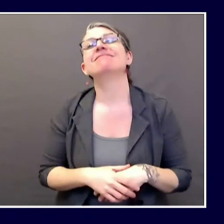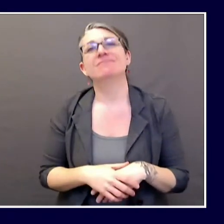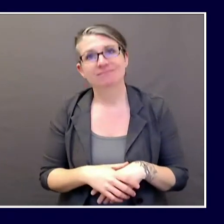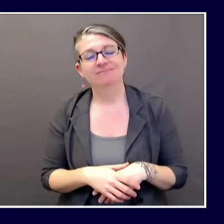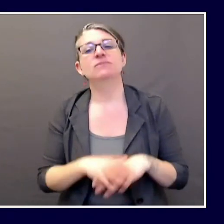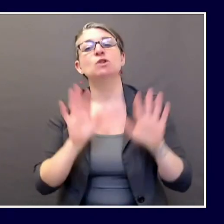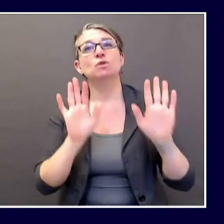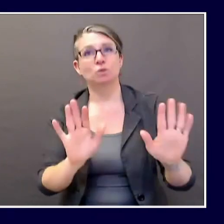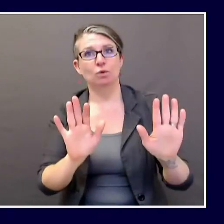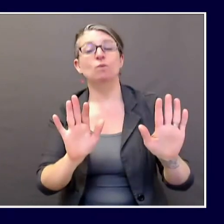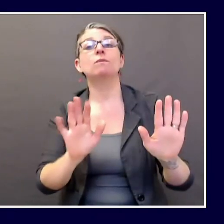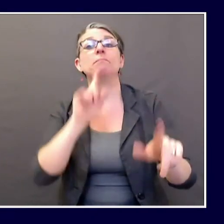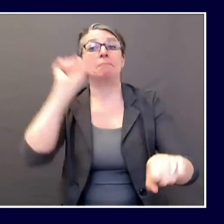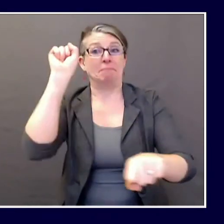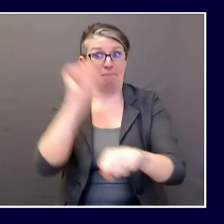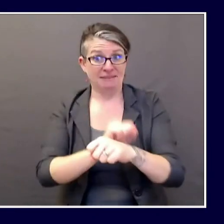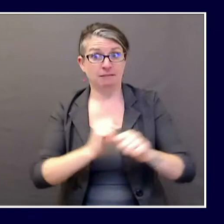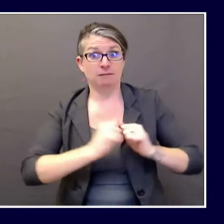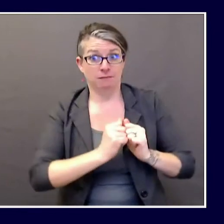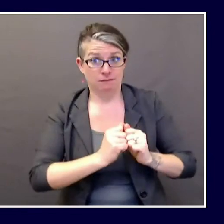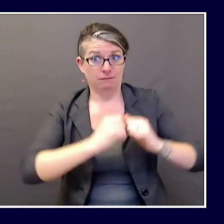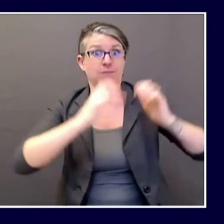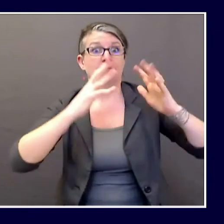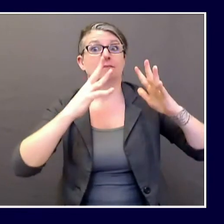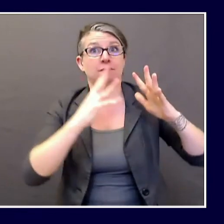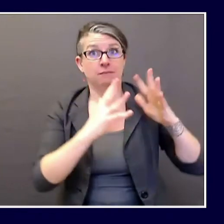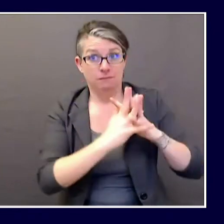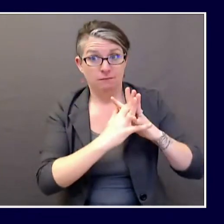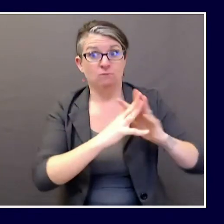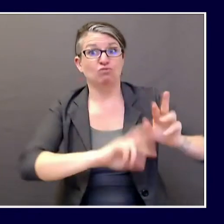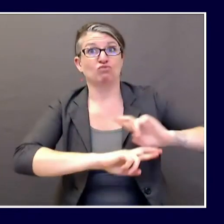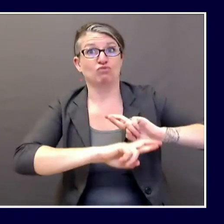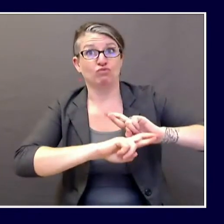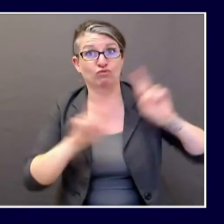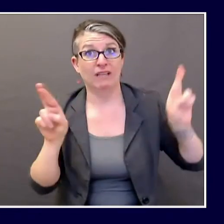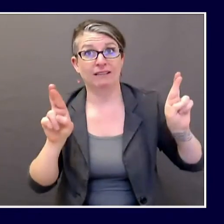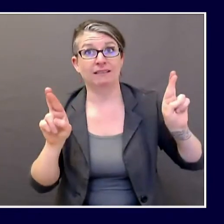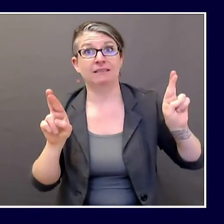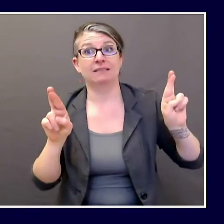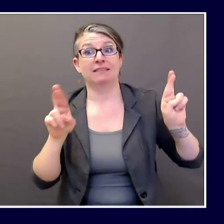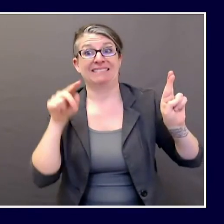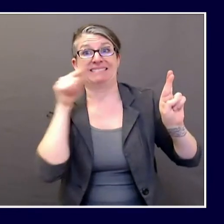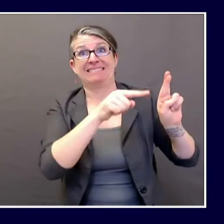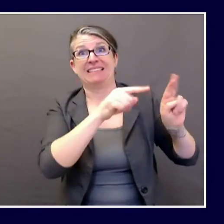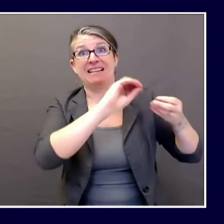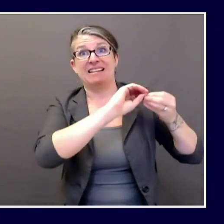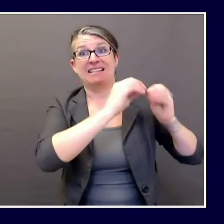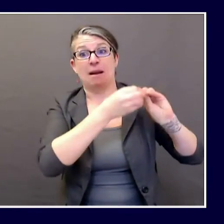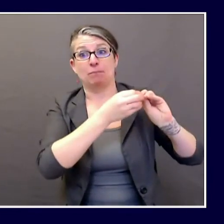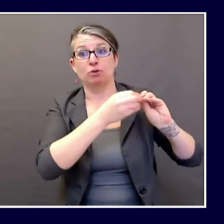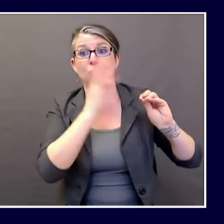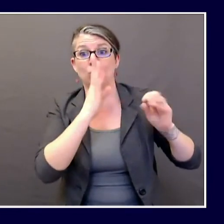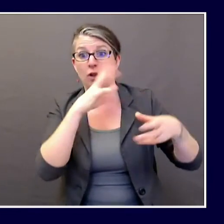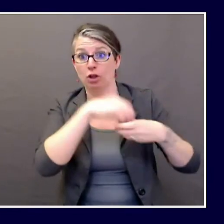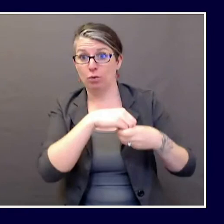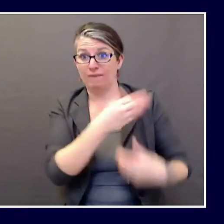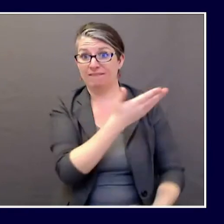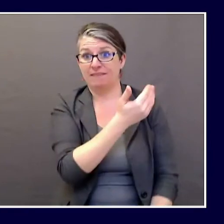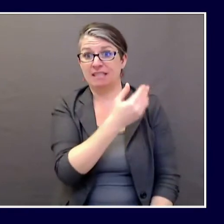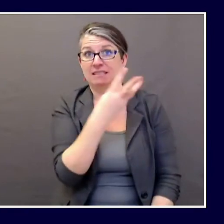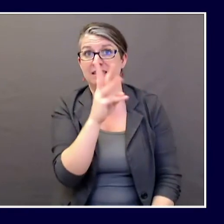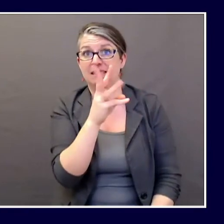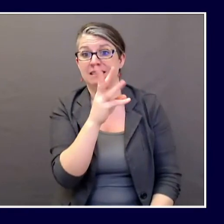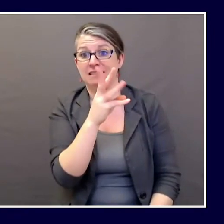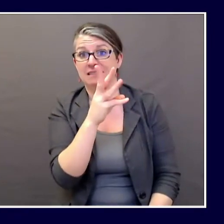out in a way that we can all kind of understand what was reported on the 15th, the 16th, et cetera? Yeah, Chris, it may not be on the dashboard